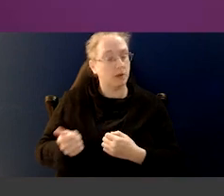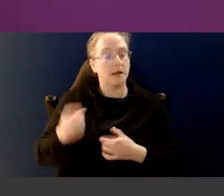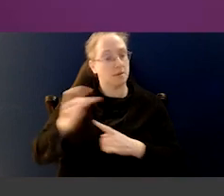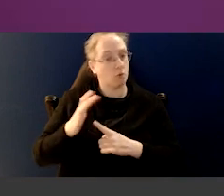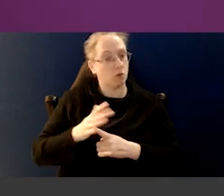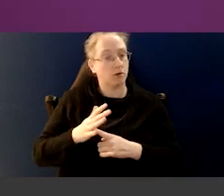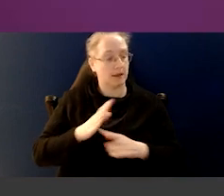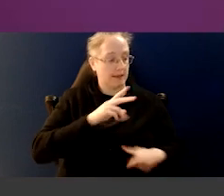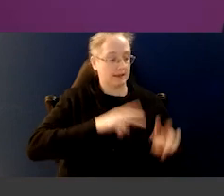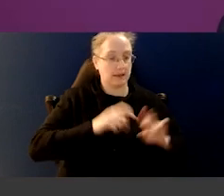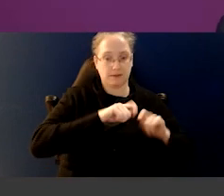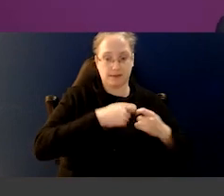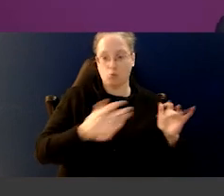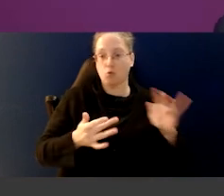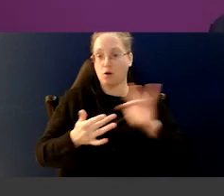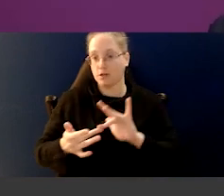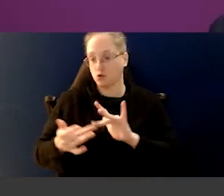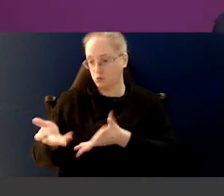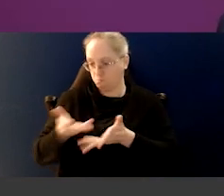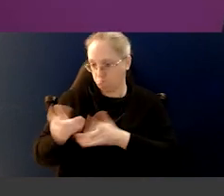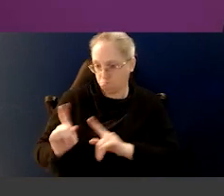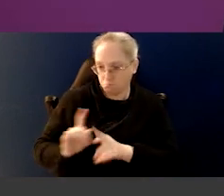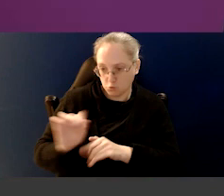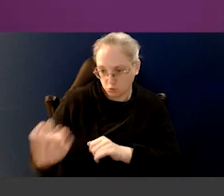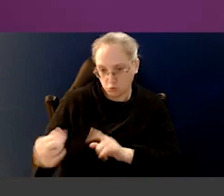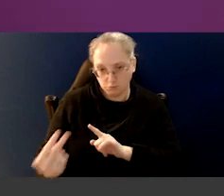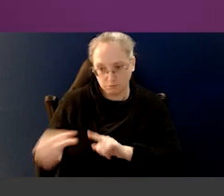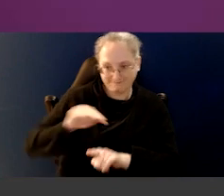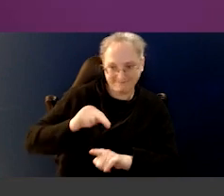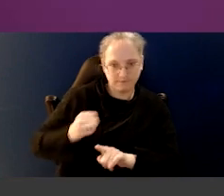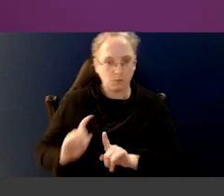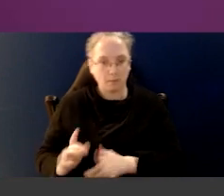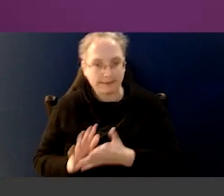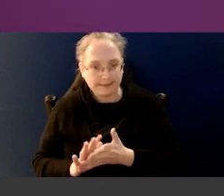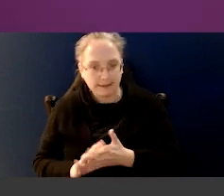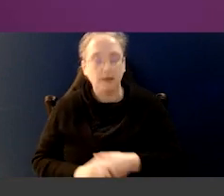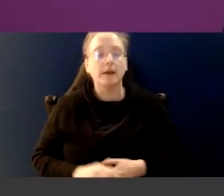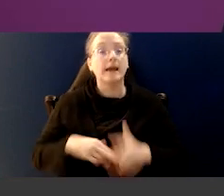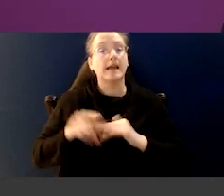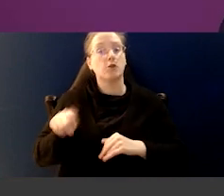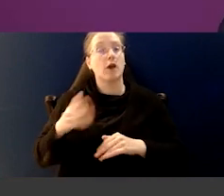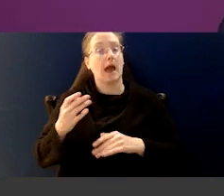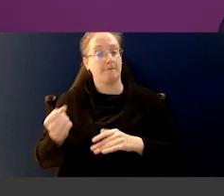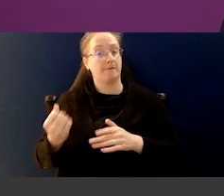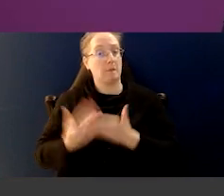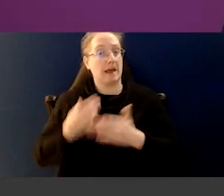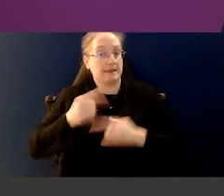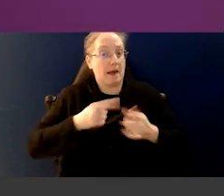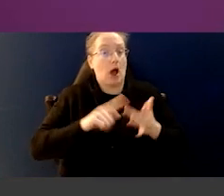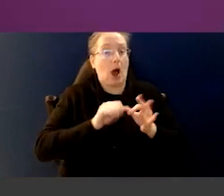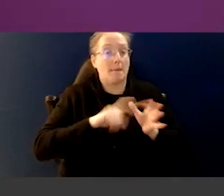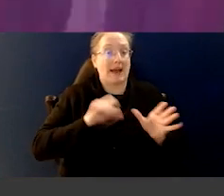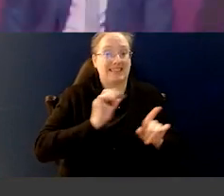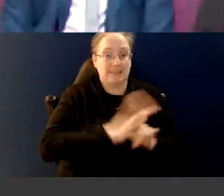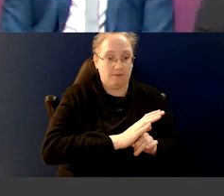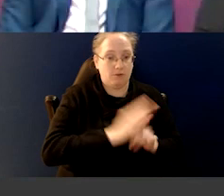you. And then if you obviously have any complaints about IBAC more generally, there's always the Victorian Inspectorate that complainants can reach out